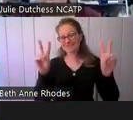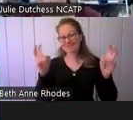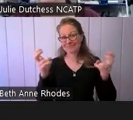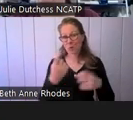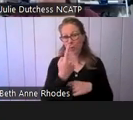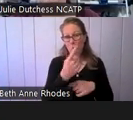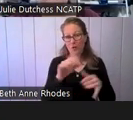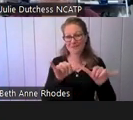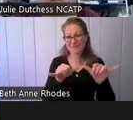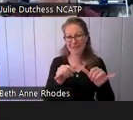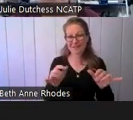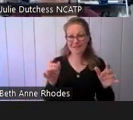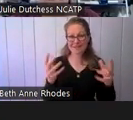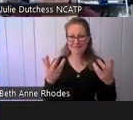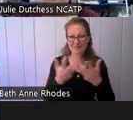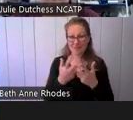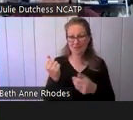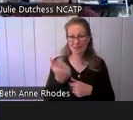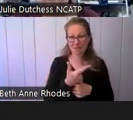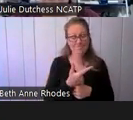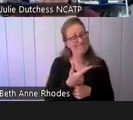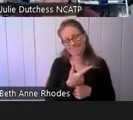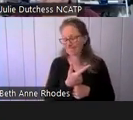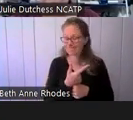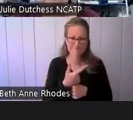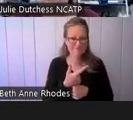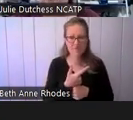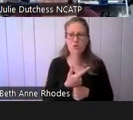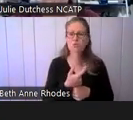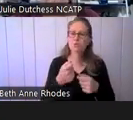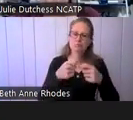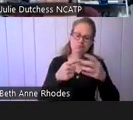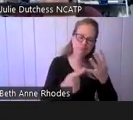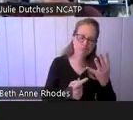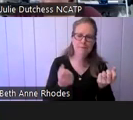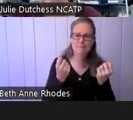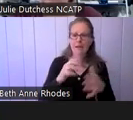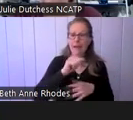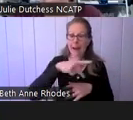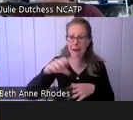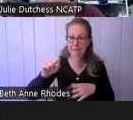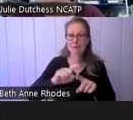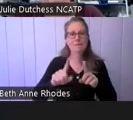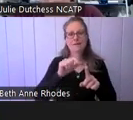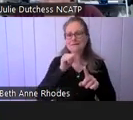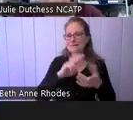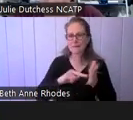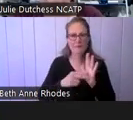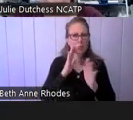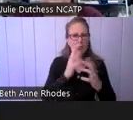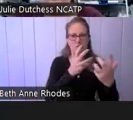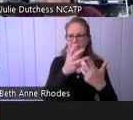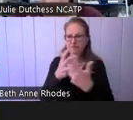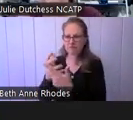please know that there are multiple apps that might work for the individual or the student that you're working with, or if it's yourself, but we all have